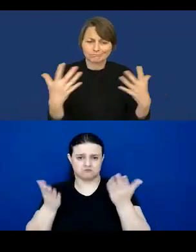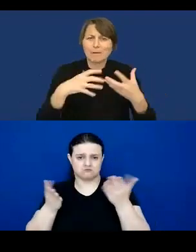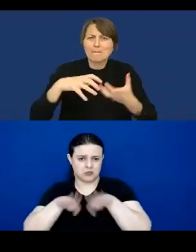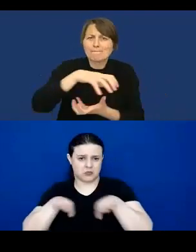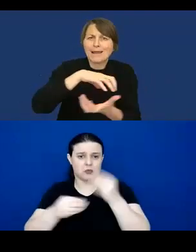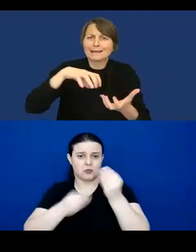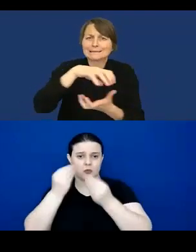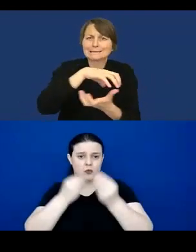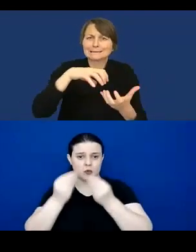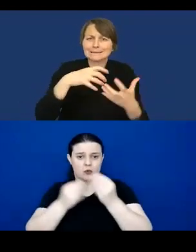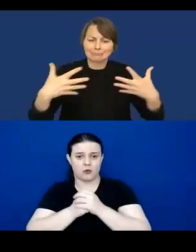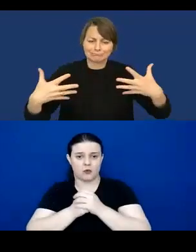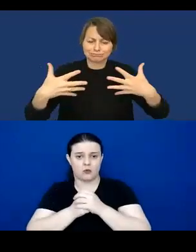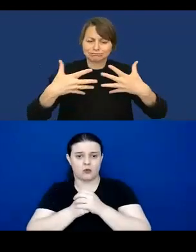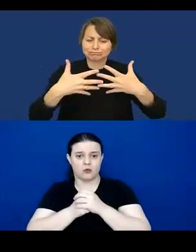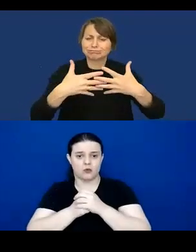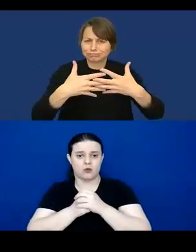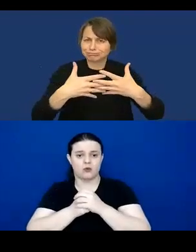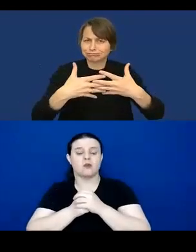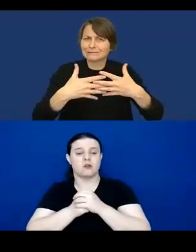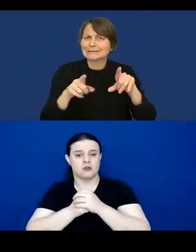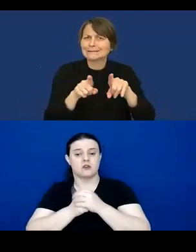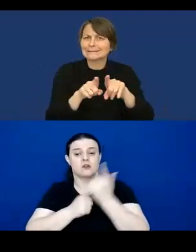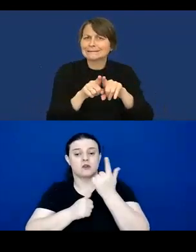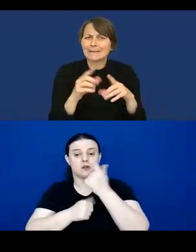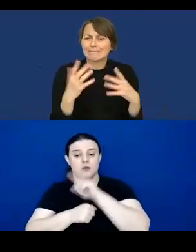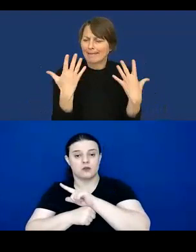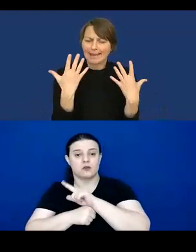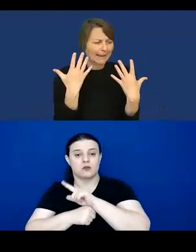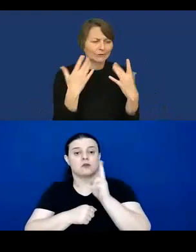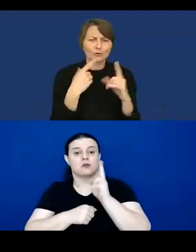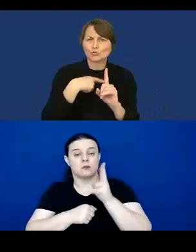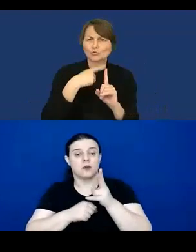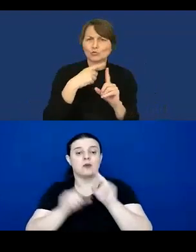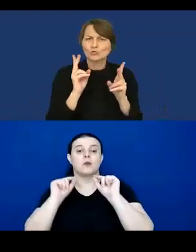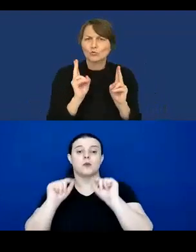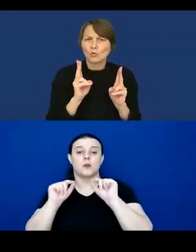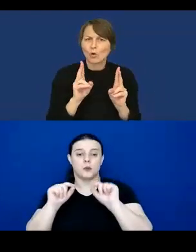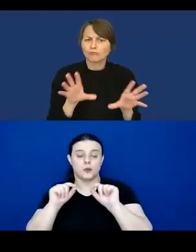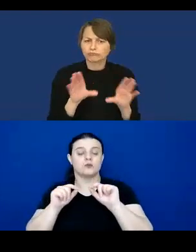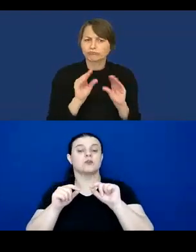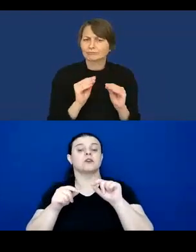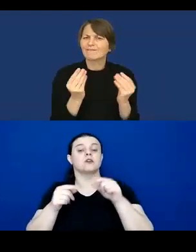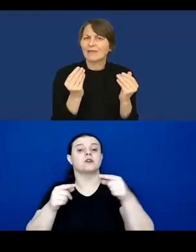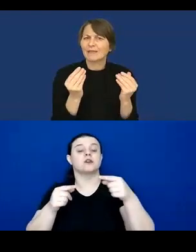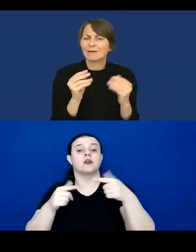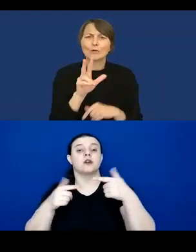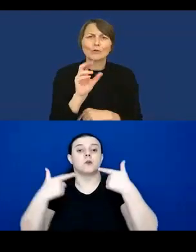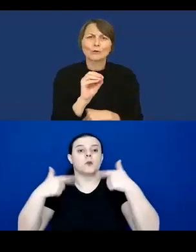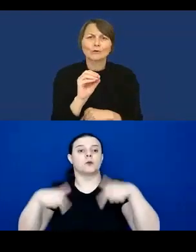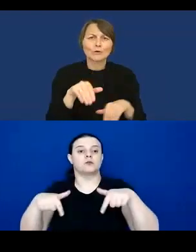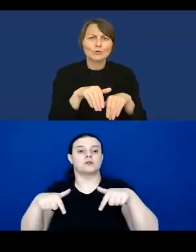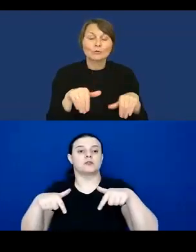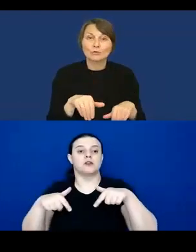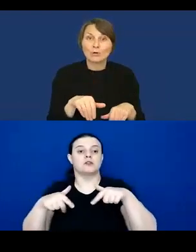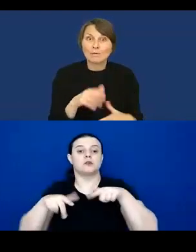30 degrees. That's about the same as hand temperature, so it should be perceived as neutral, but that's not at all the